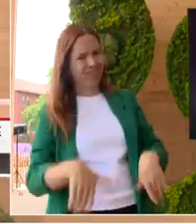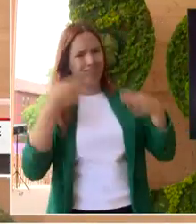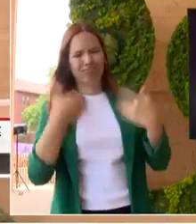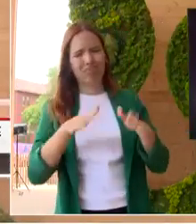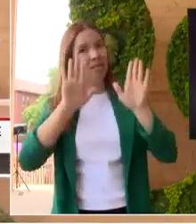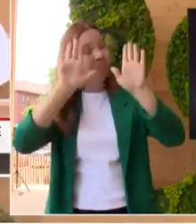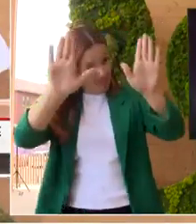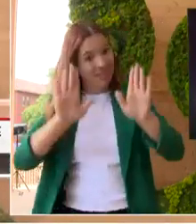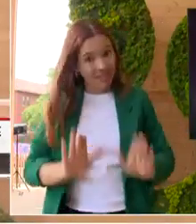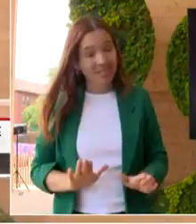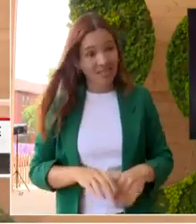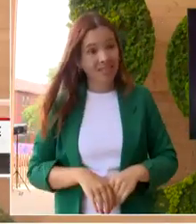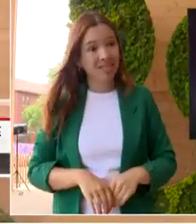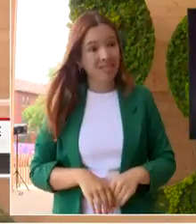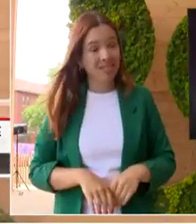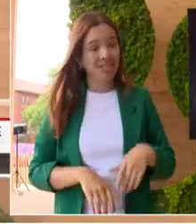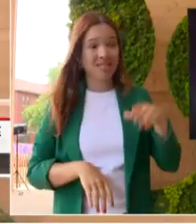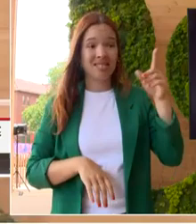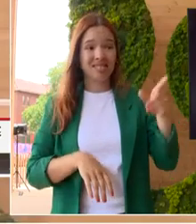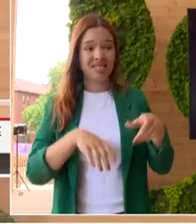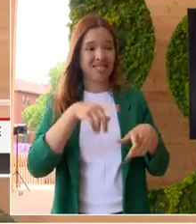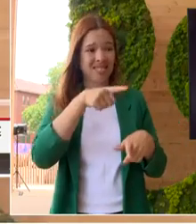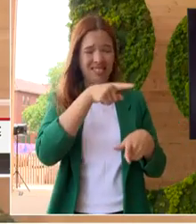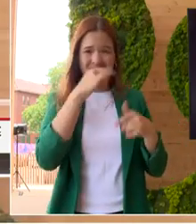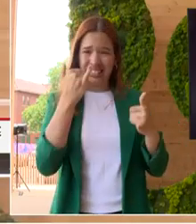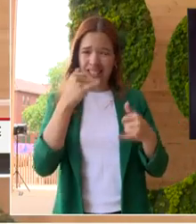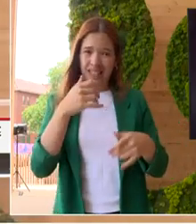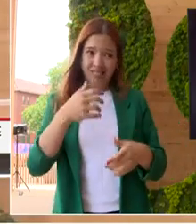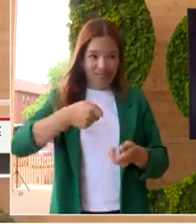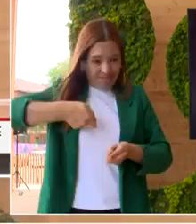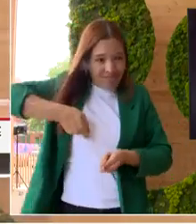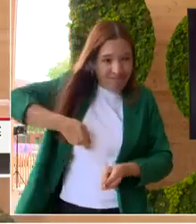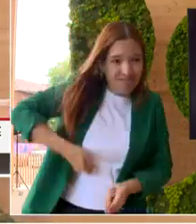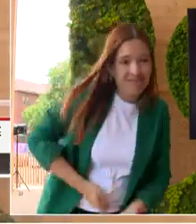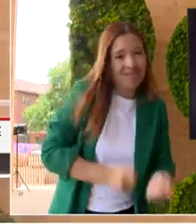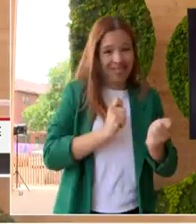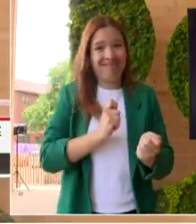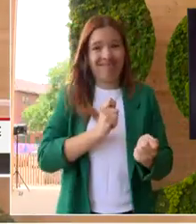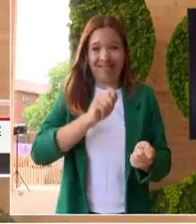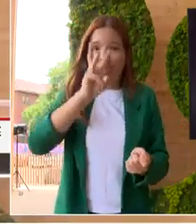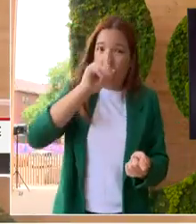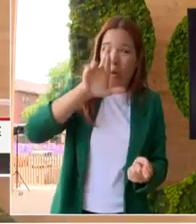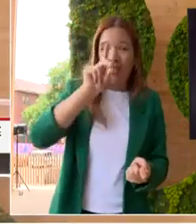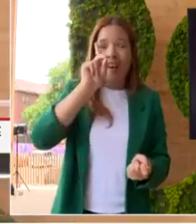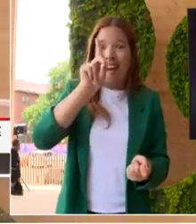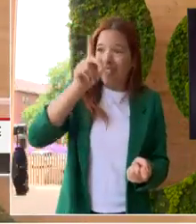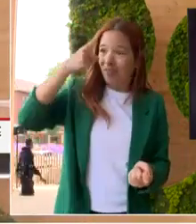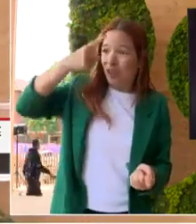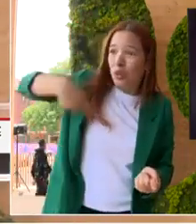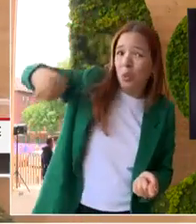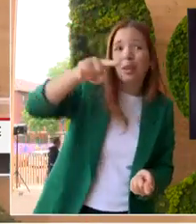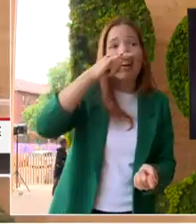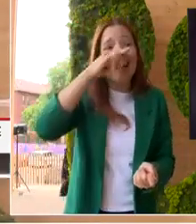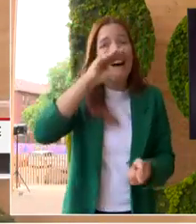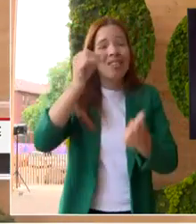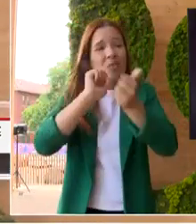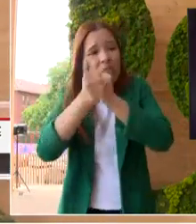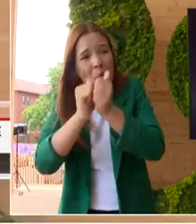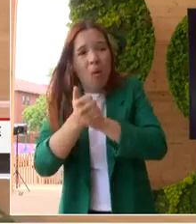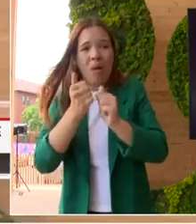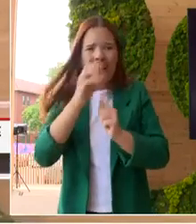who put a stake in the ground in Ward 8 for kids in sports and learning, which is a model